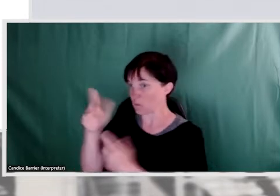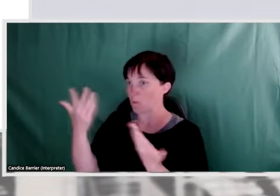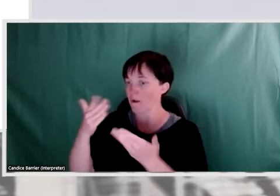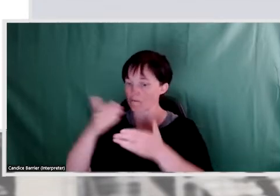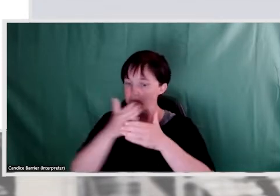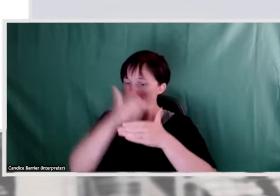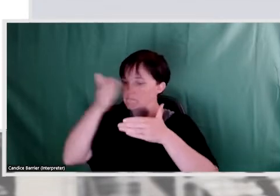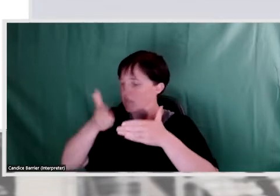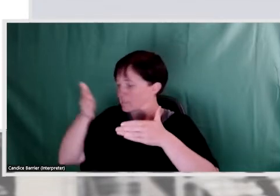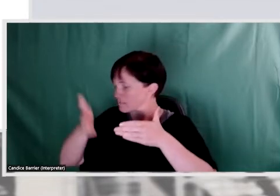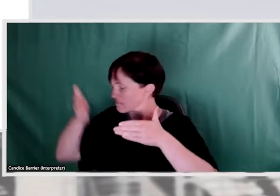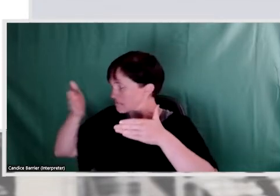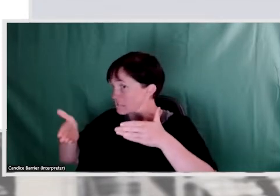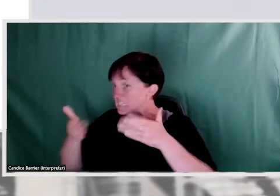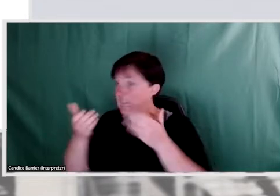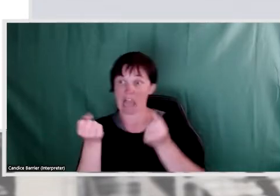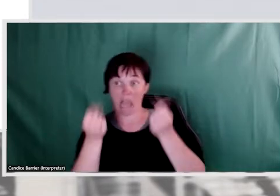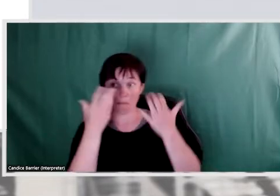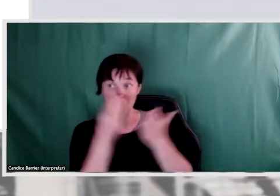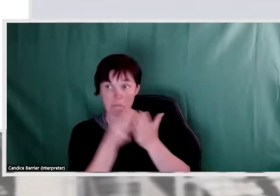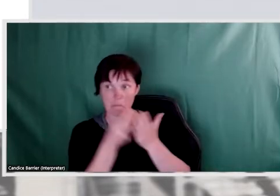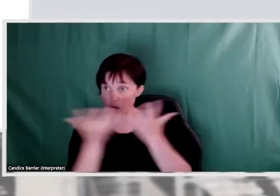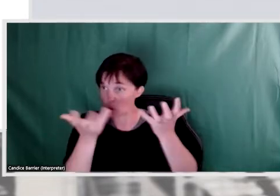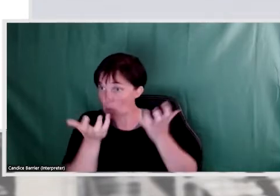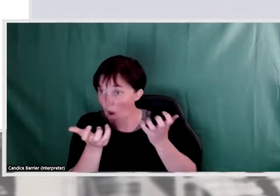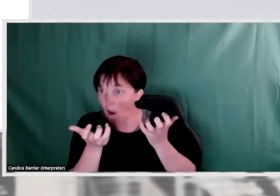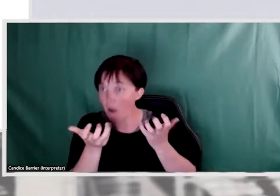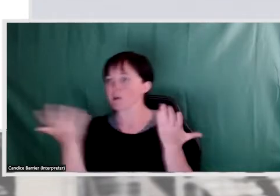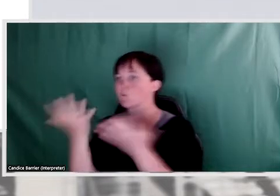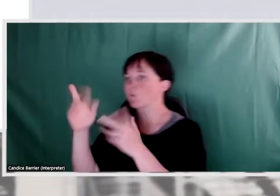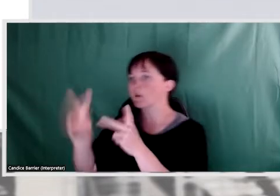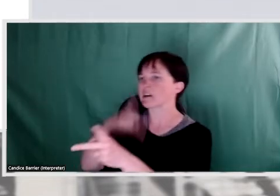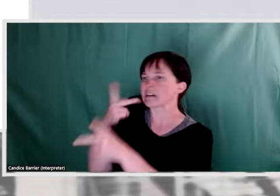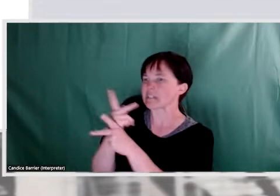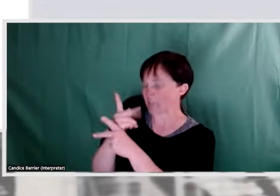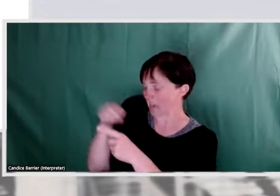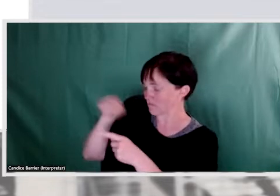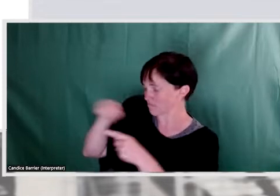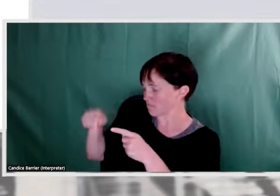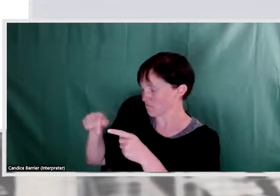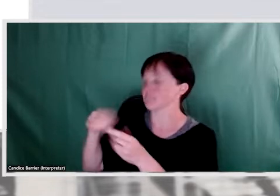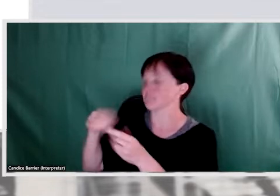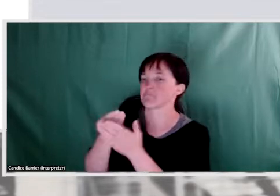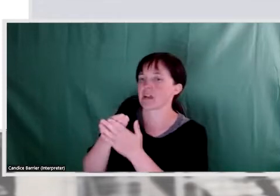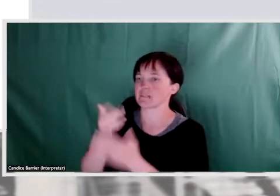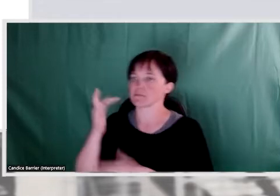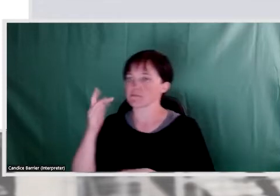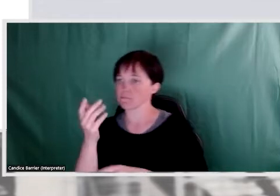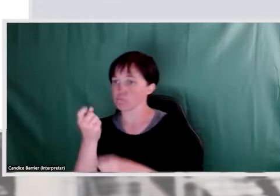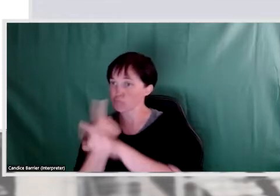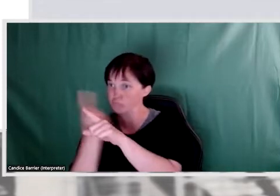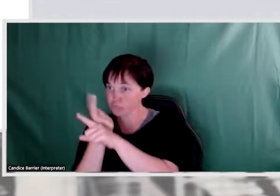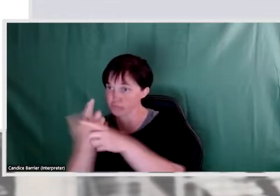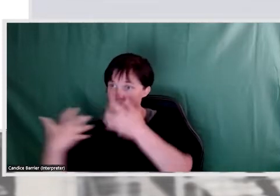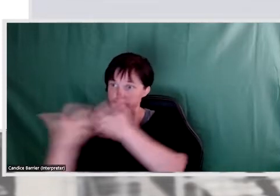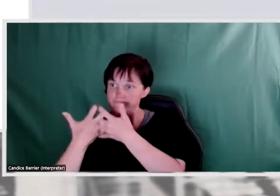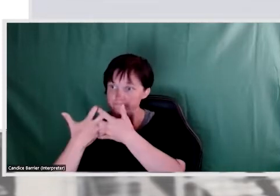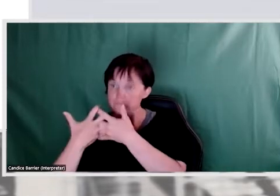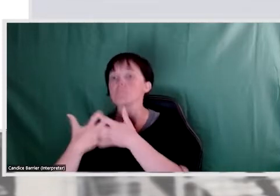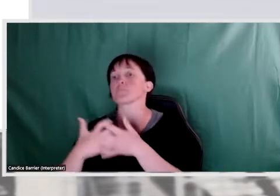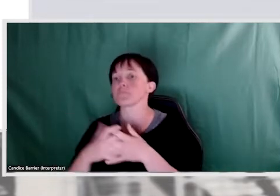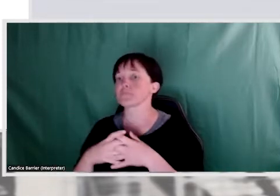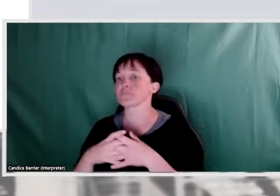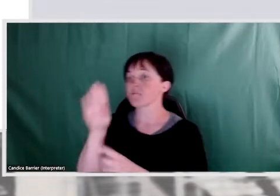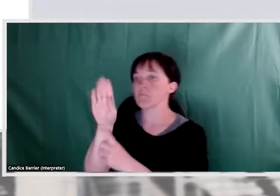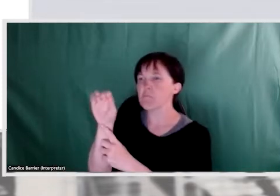for this project? How much money do you want? And then what kind of flavor of money is appropriate? Bond is a form of debt.